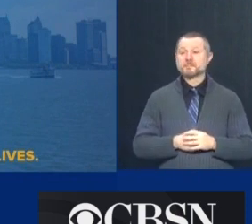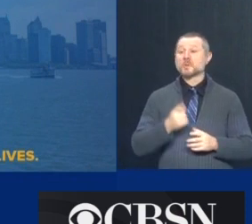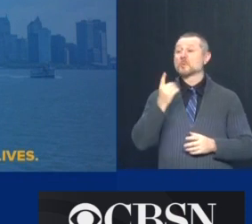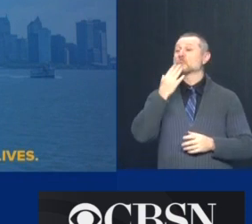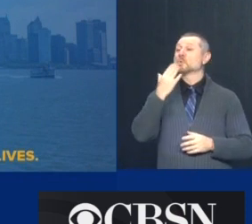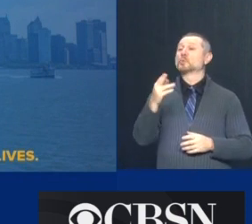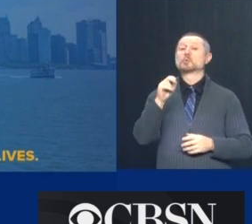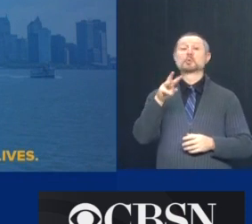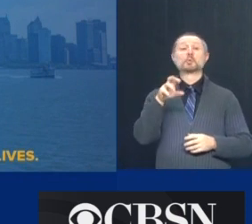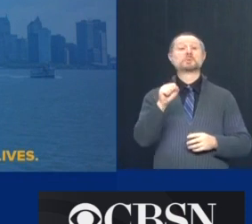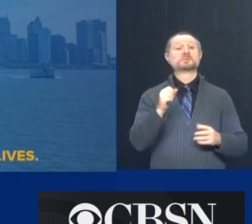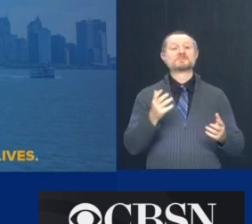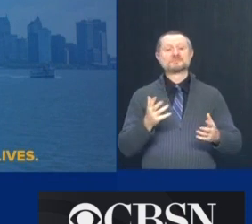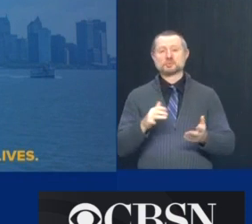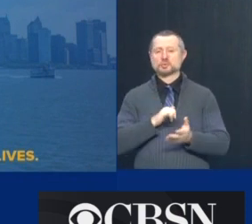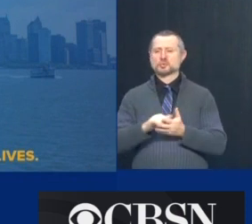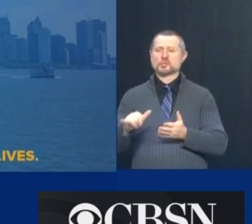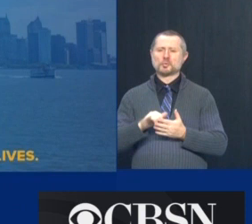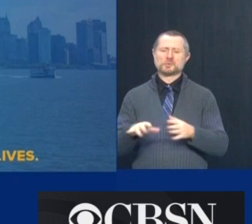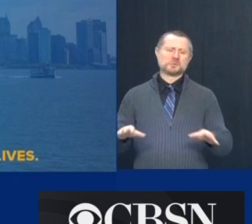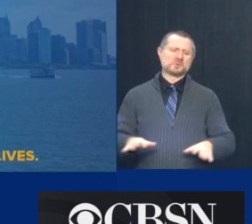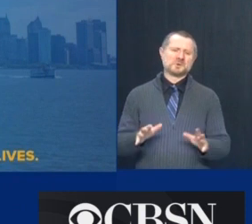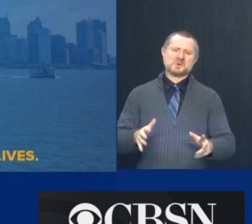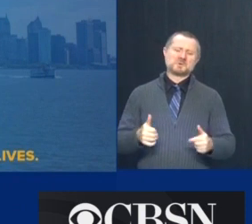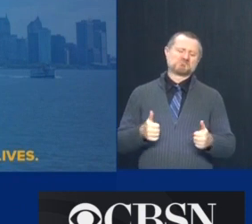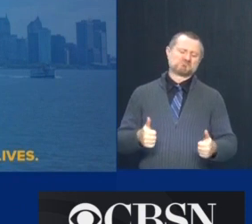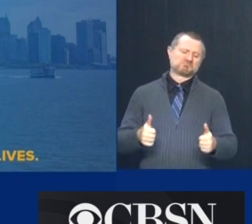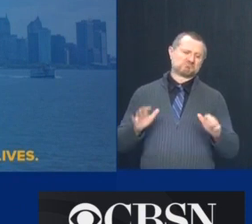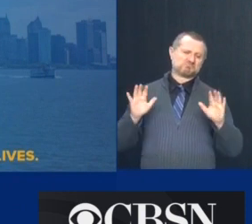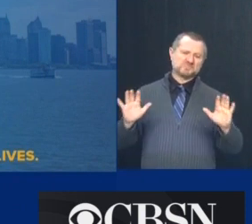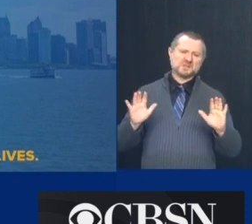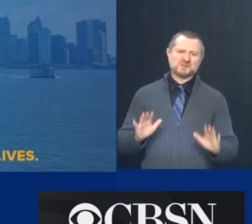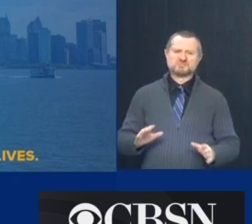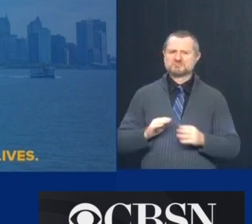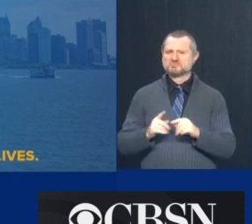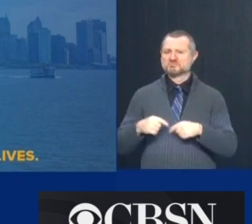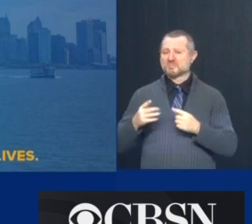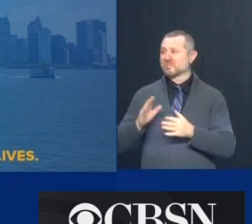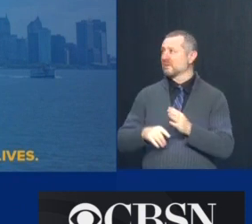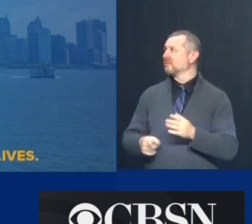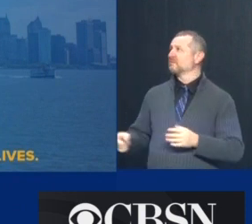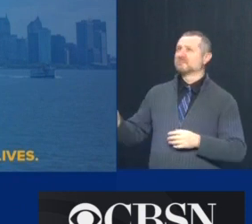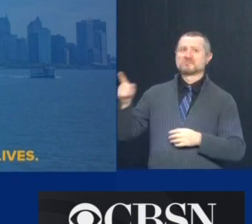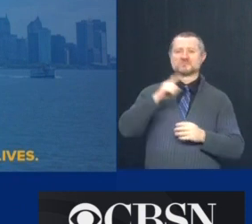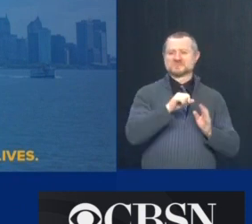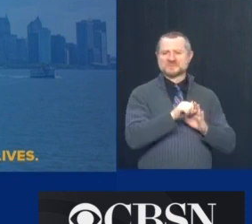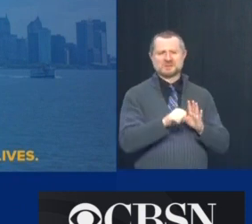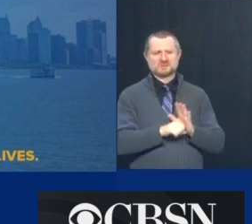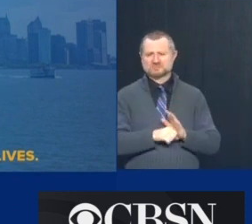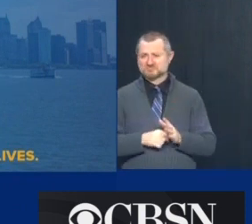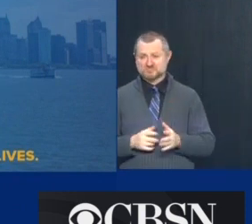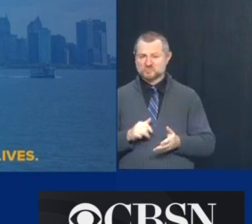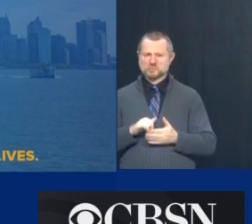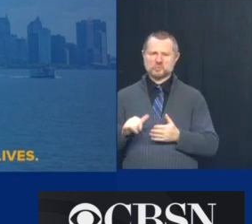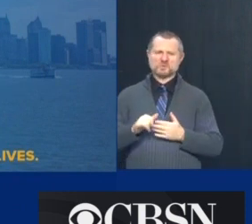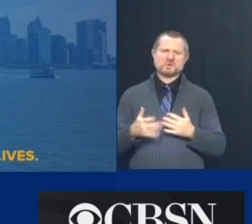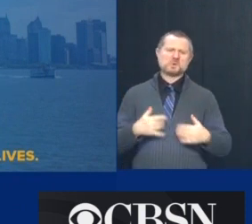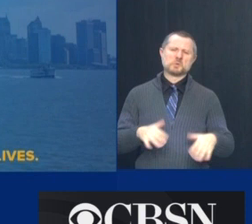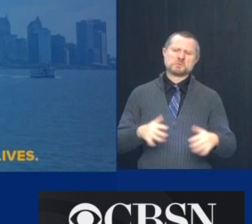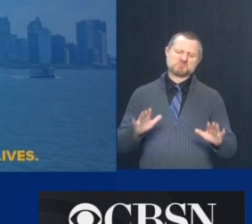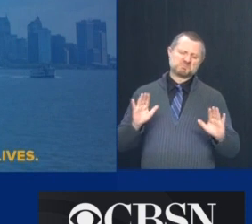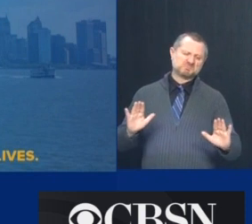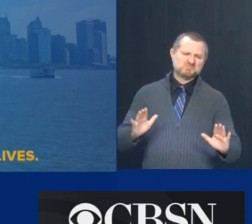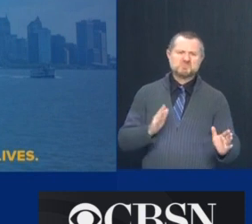New York is doing better than almost any other state on the numbers. New York is better prepared than any